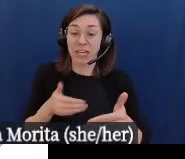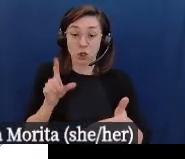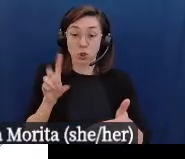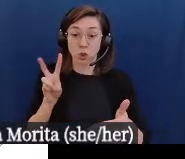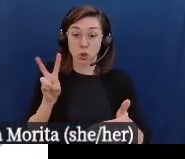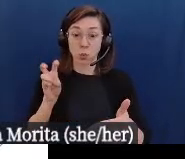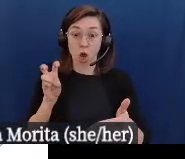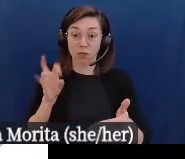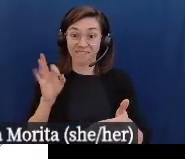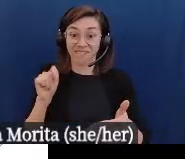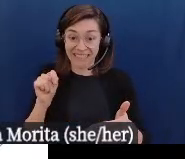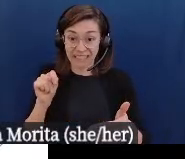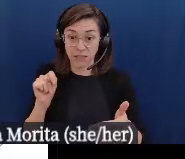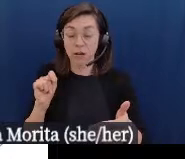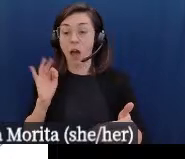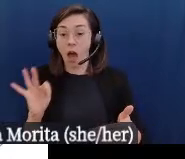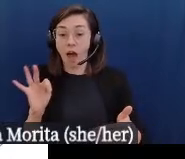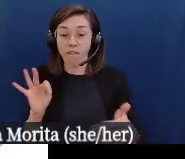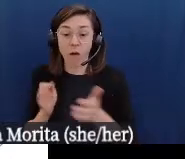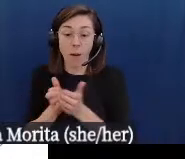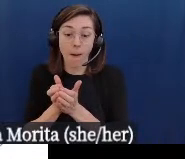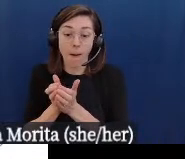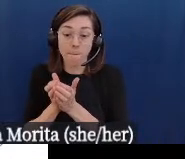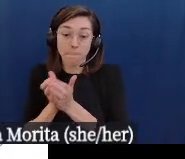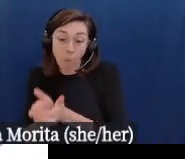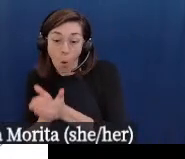facilities. I know I'm not pronouncing that right.